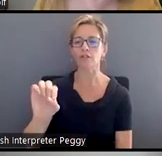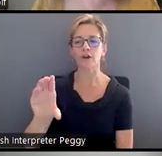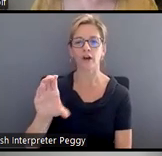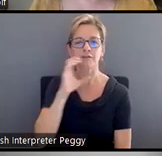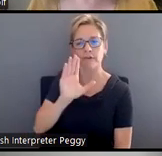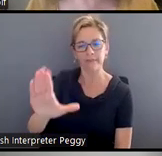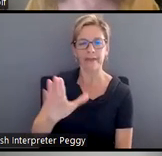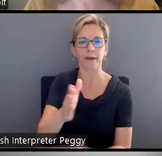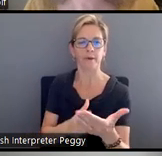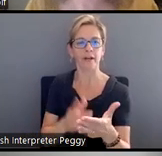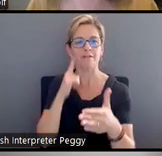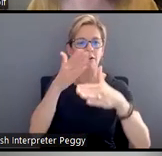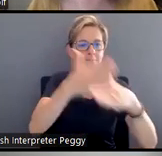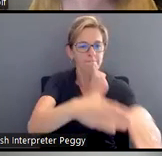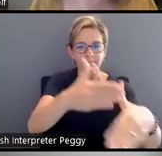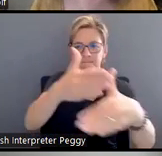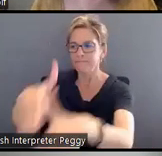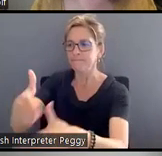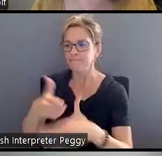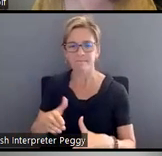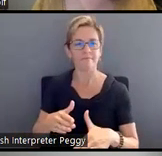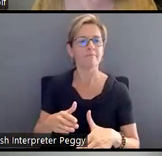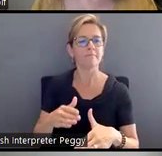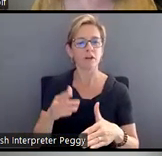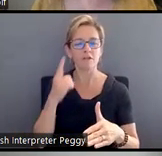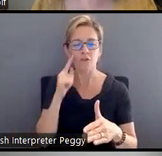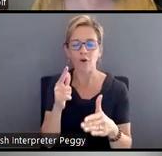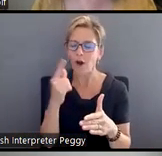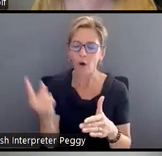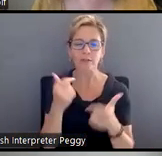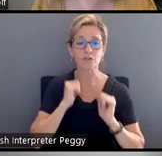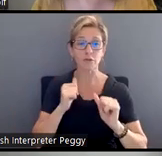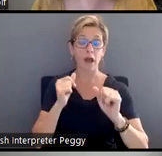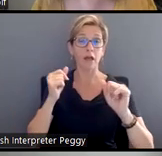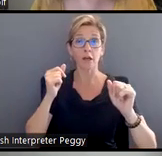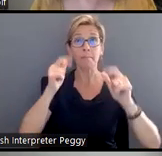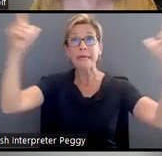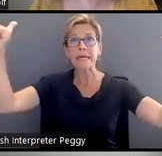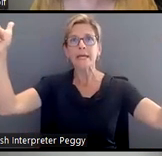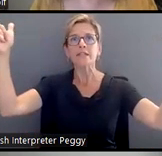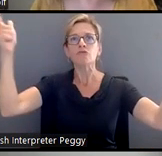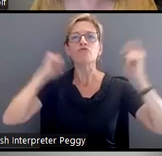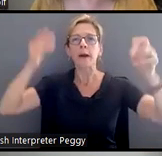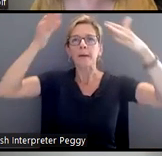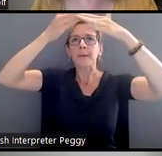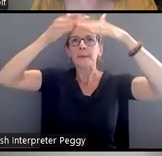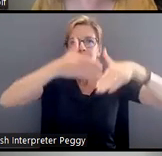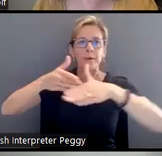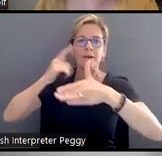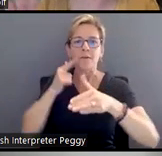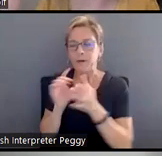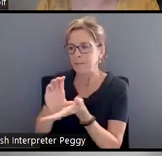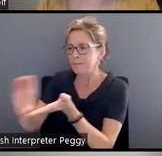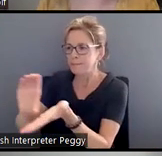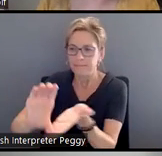it down. Again, we're always trying to break things down into the smallest possible pieces. So when you have a date for